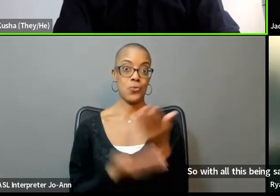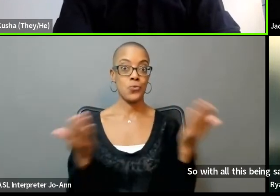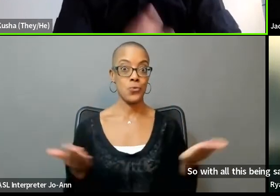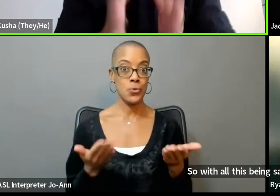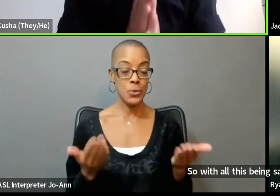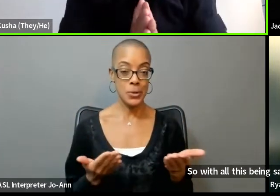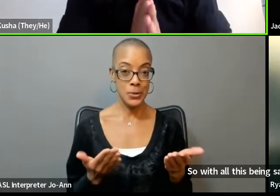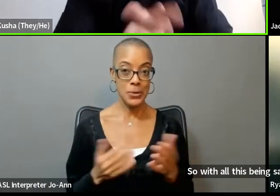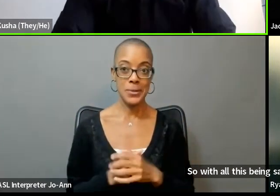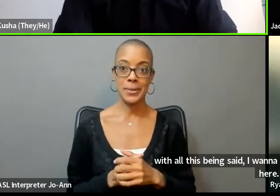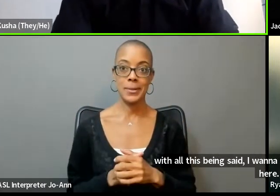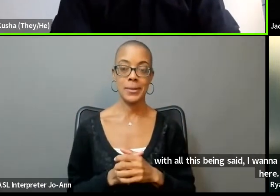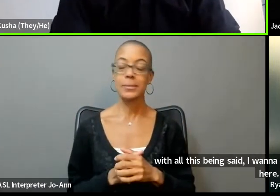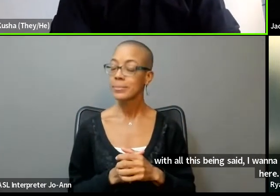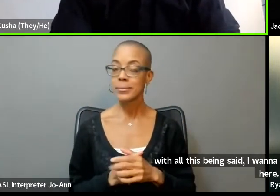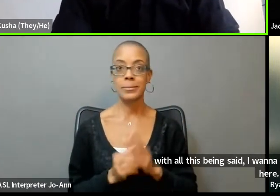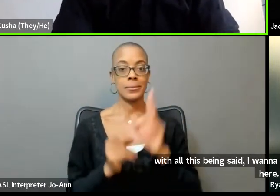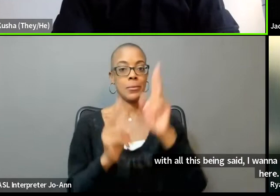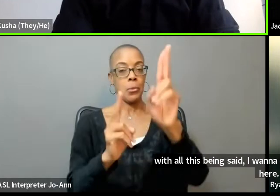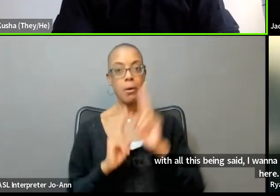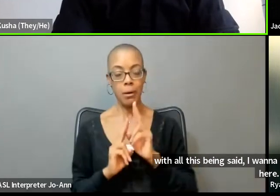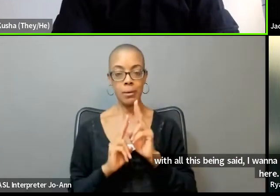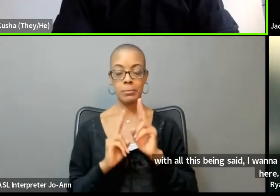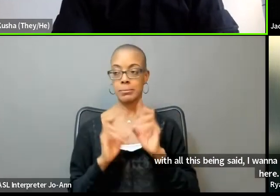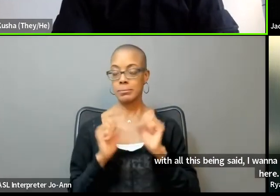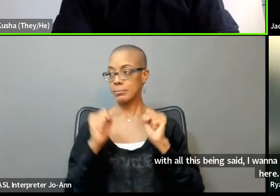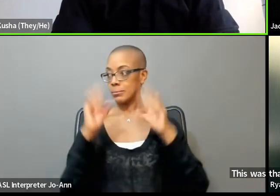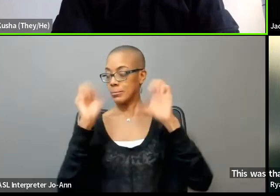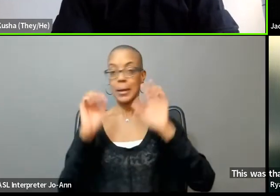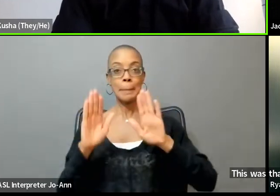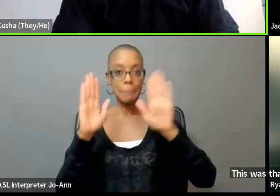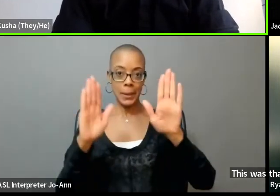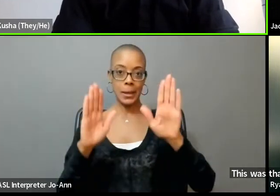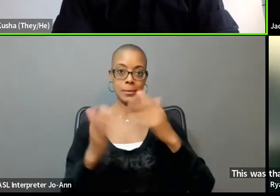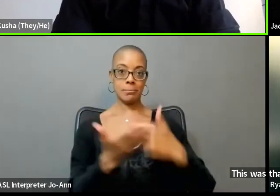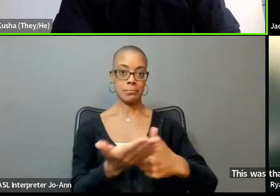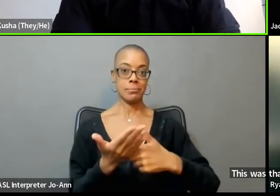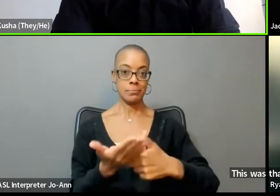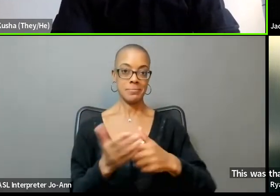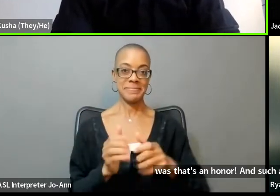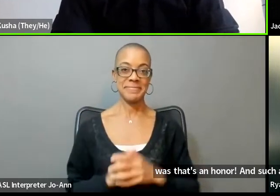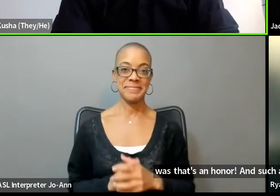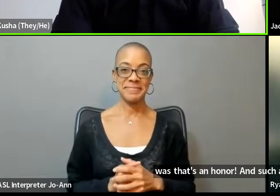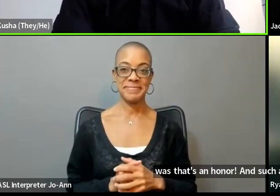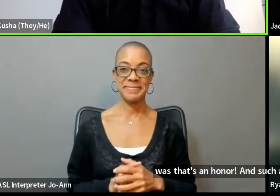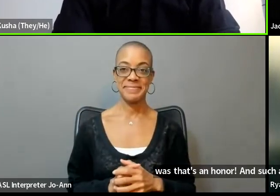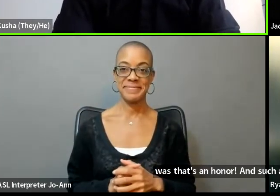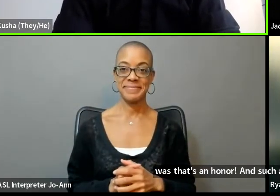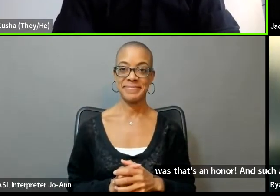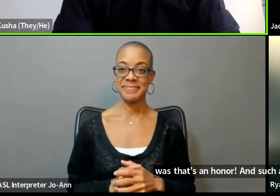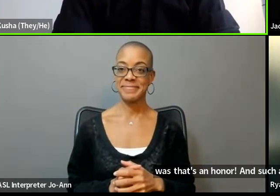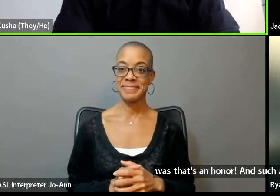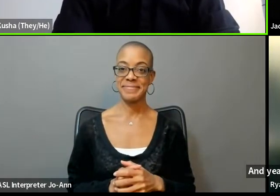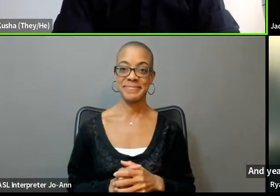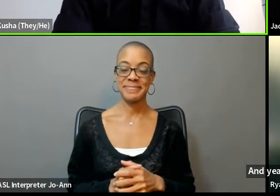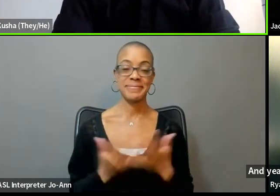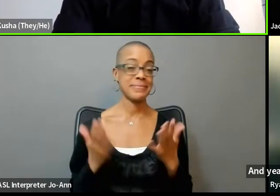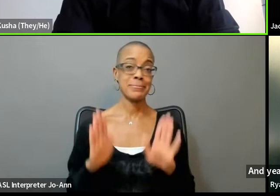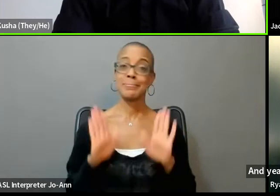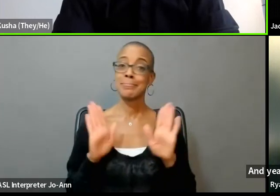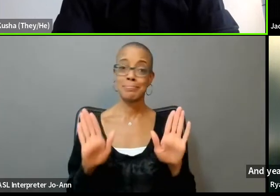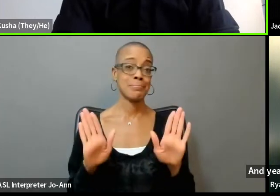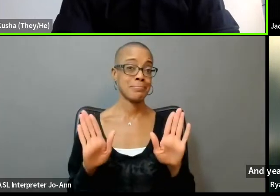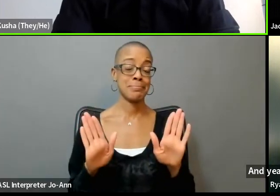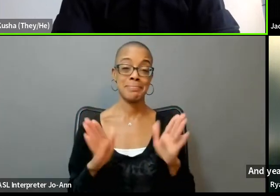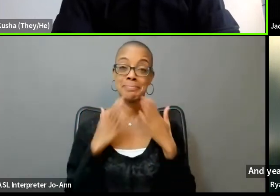was such an honor and such an amazing conversation. And yeah, this was amazing.